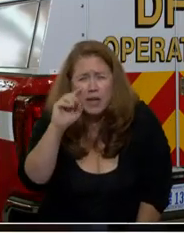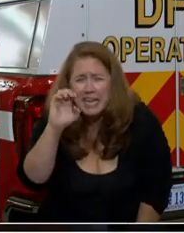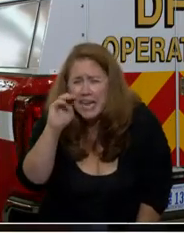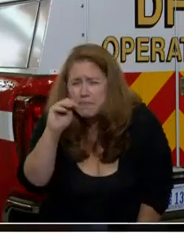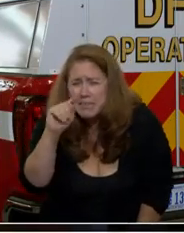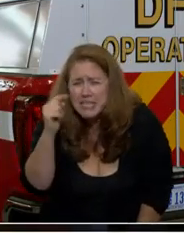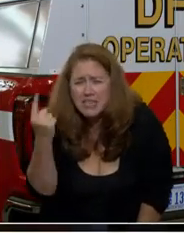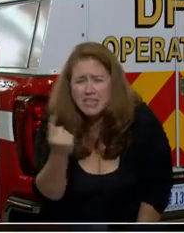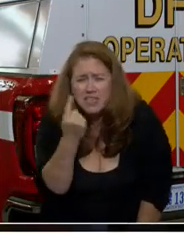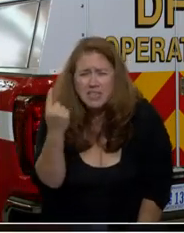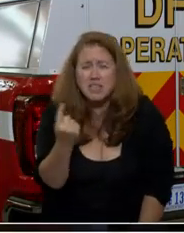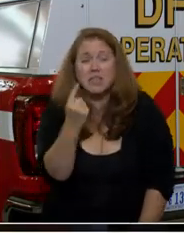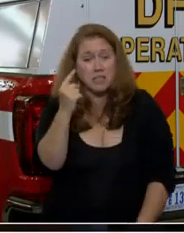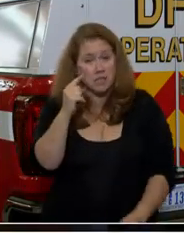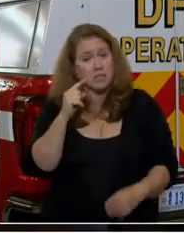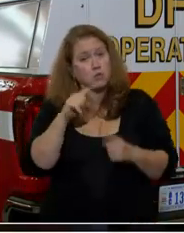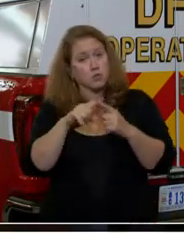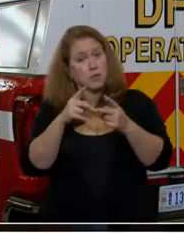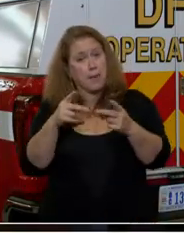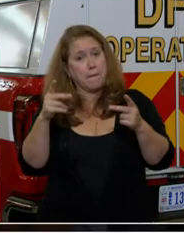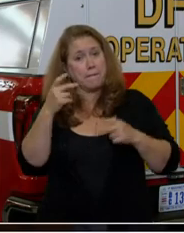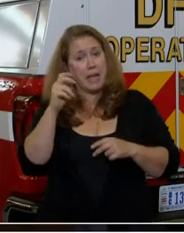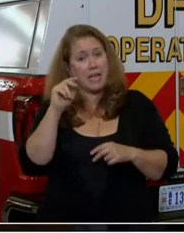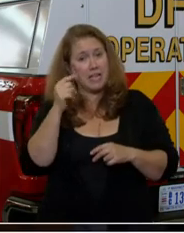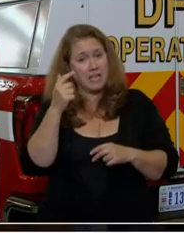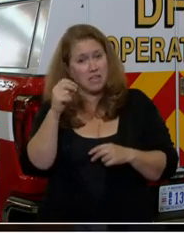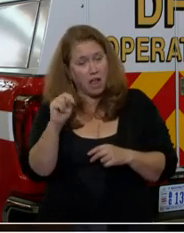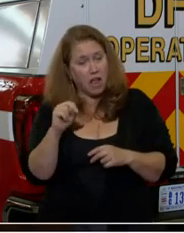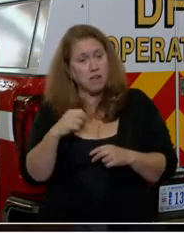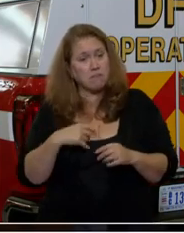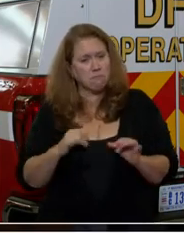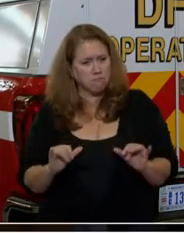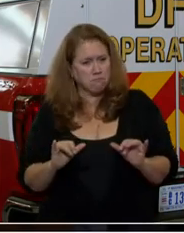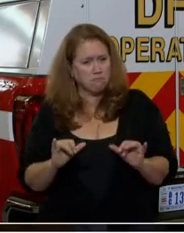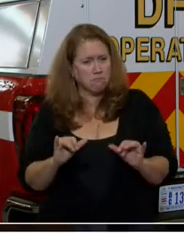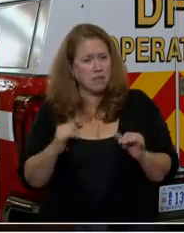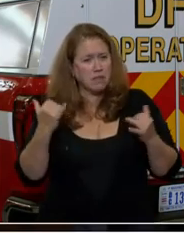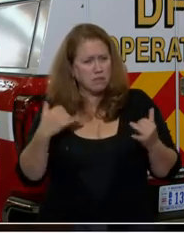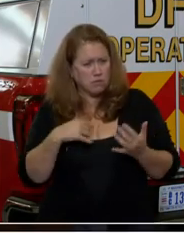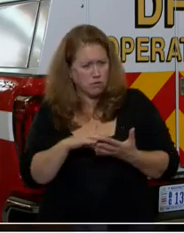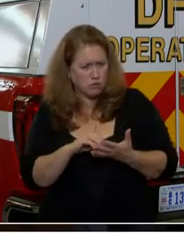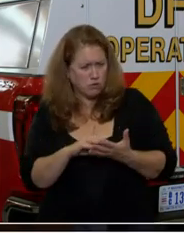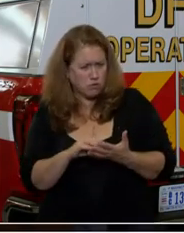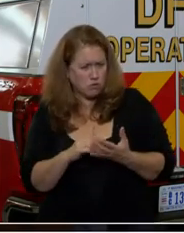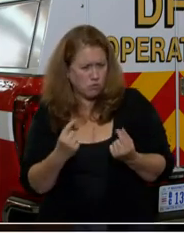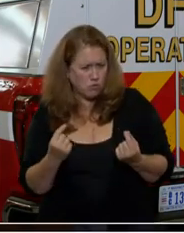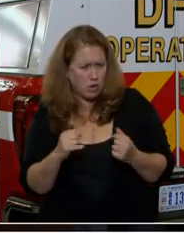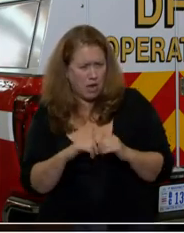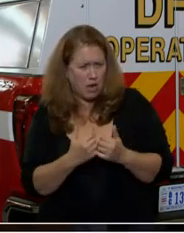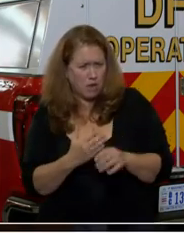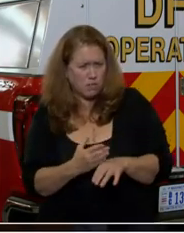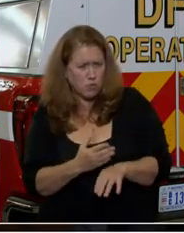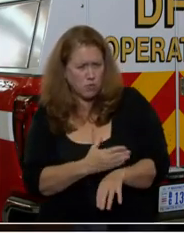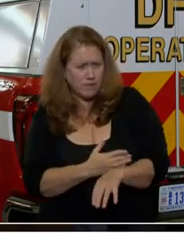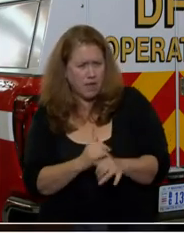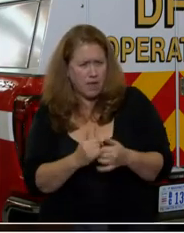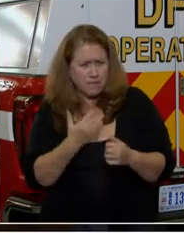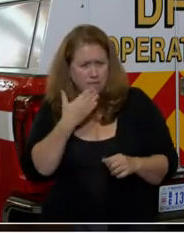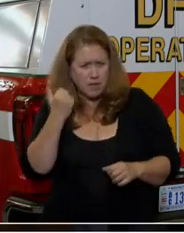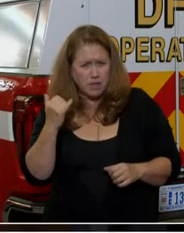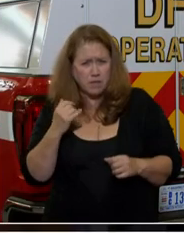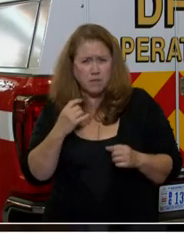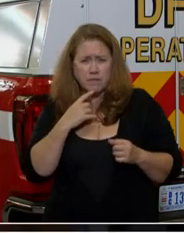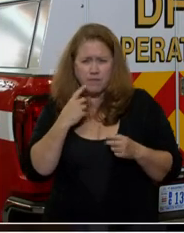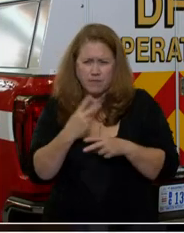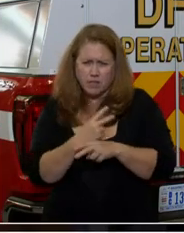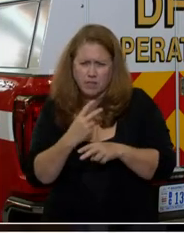The biggest changes the fire department had after that is that we now have staffing and resources that we did not have on those days to